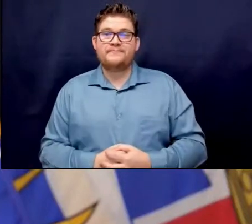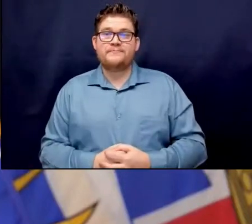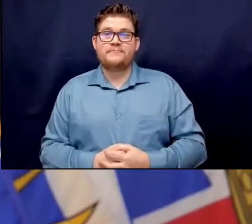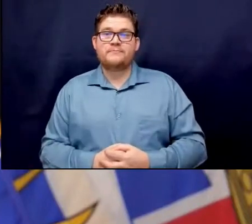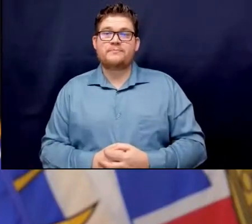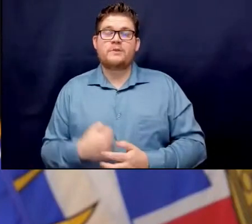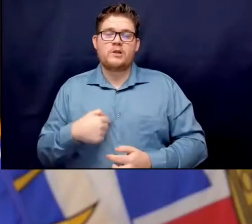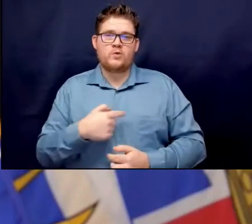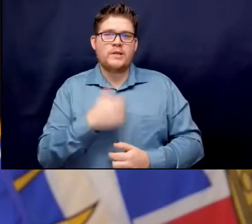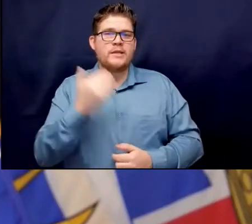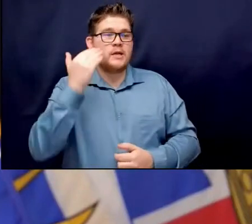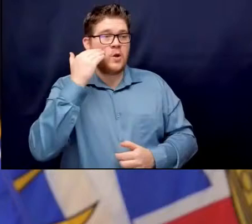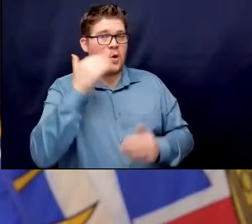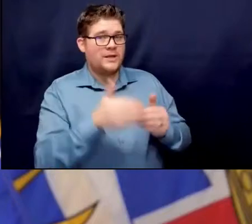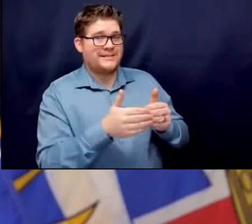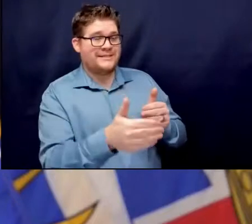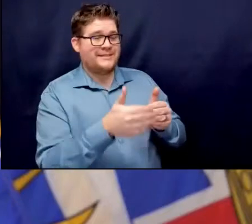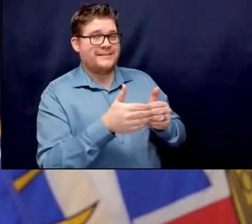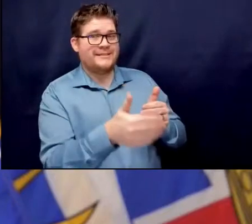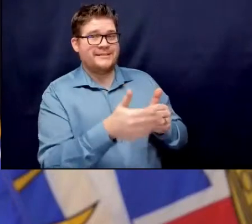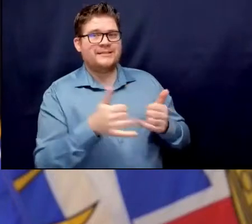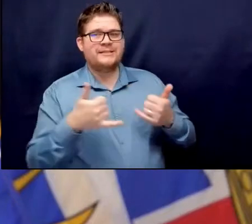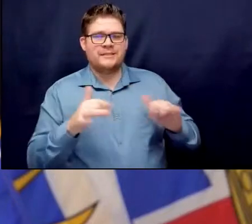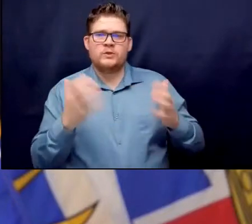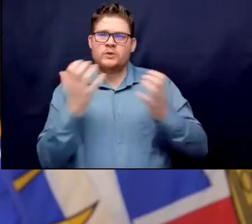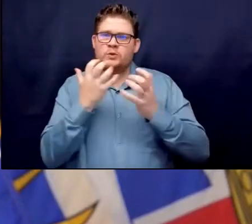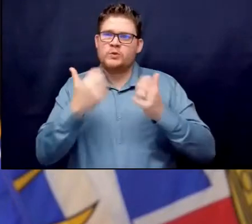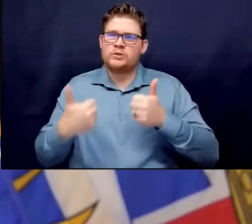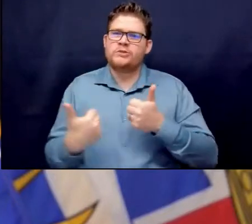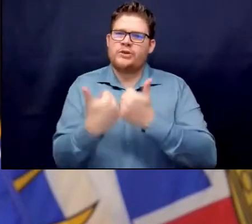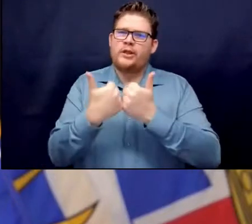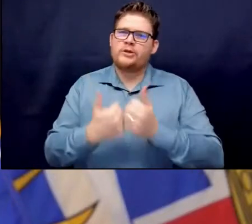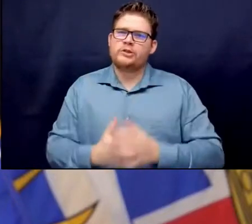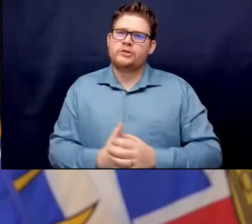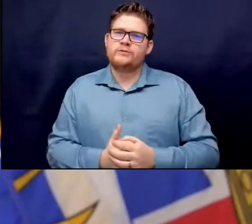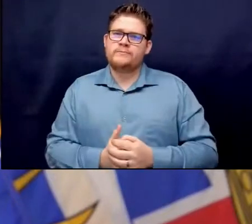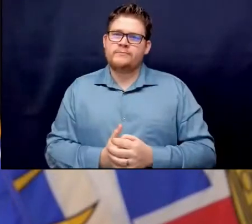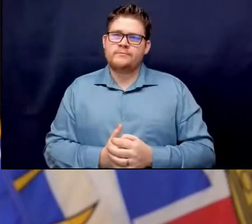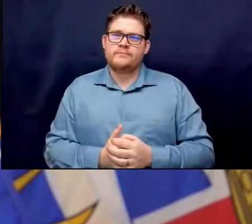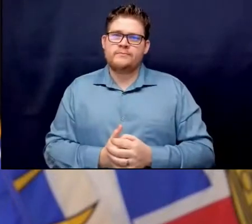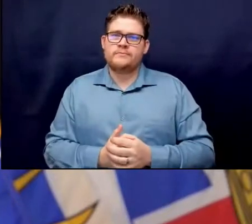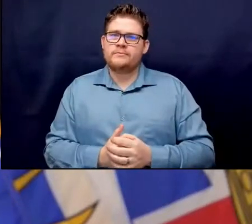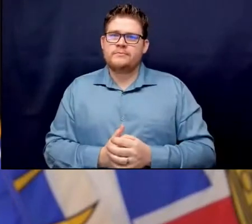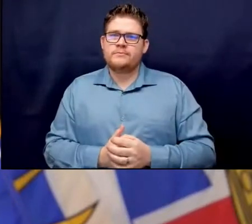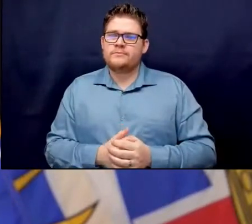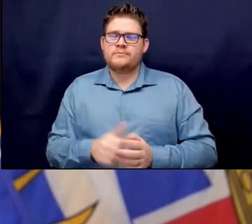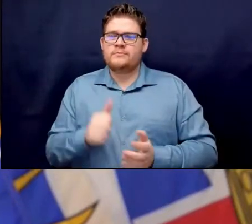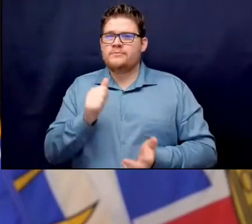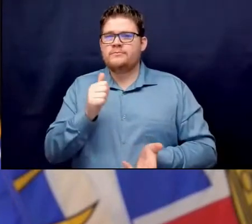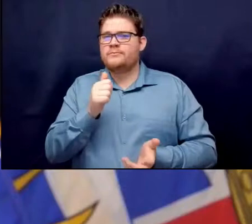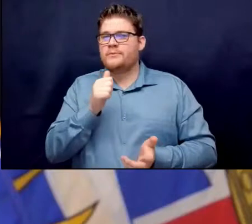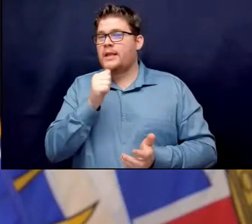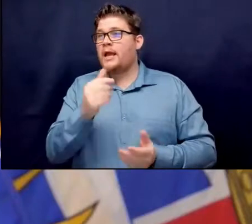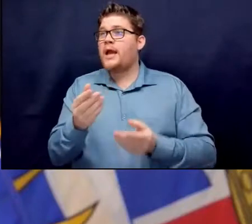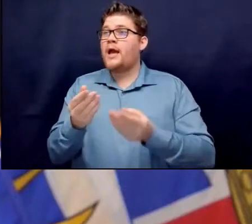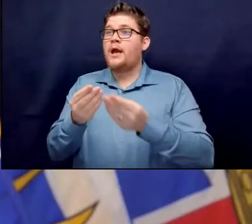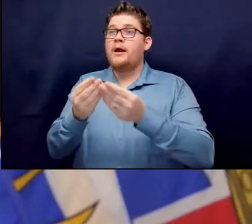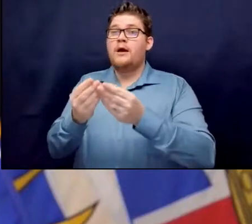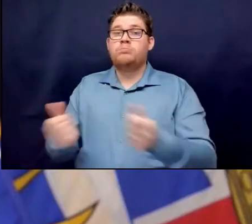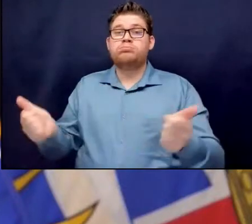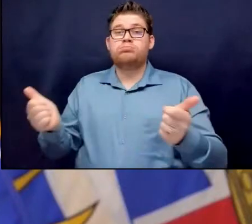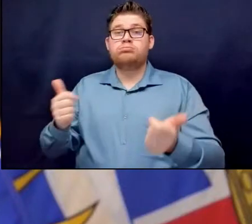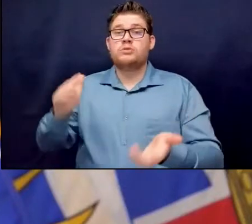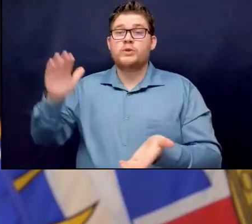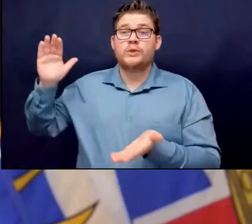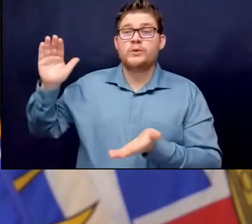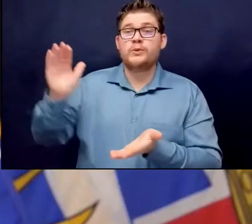to have a tough time in our healthcare system, and we talked about this because healthcare workers are getting sick enough that they cannot go into